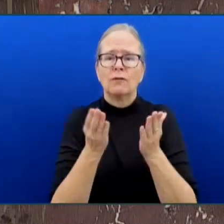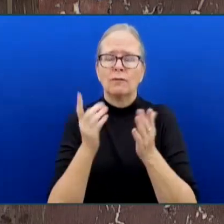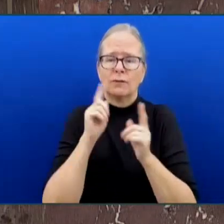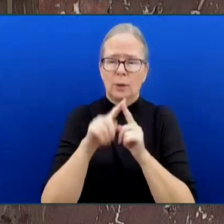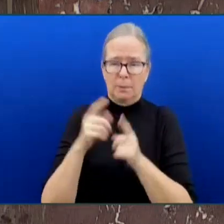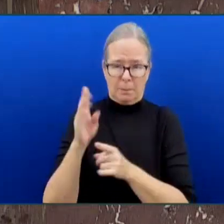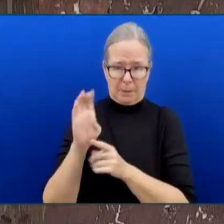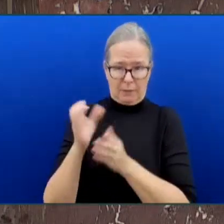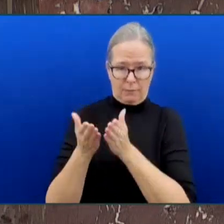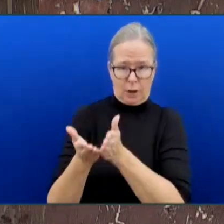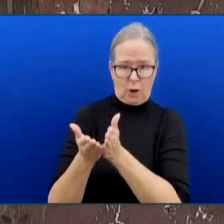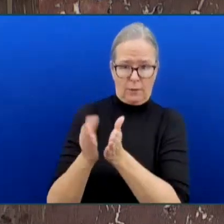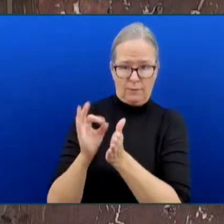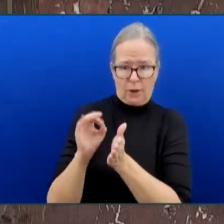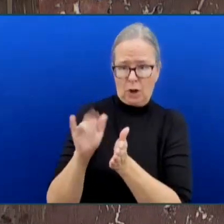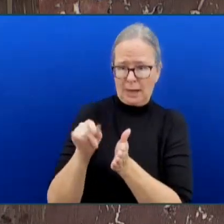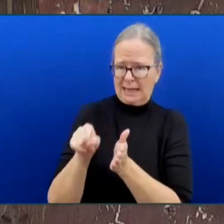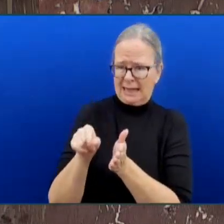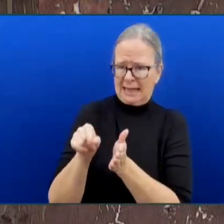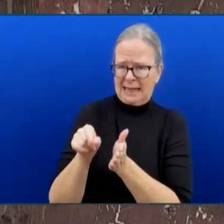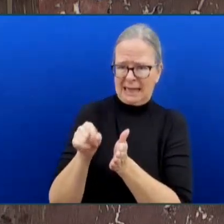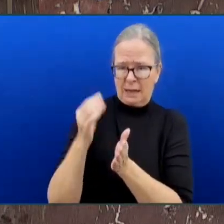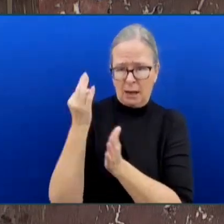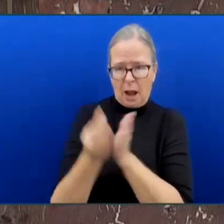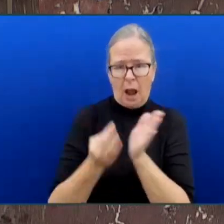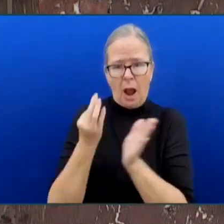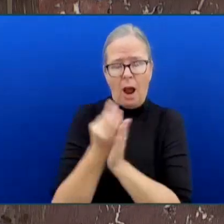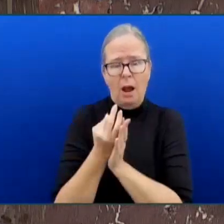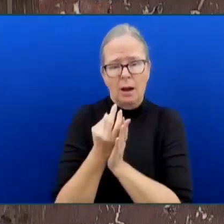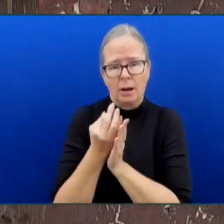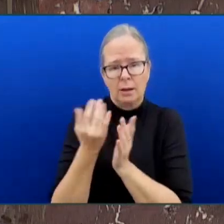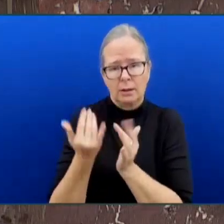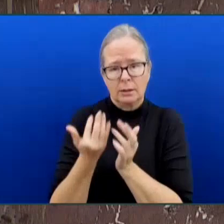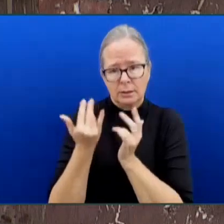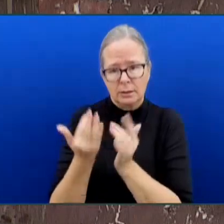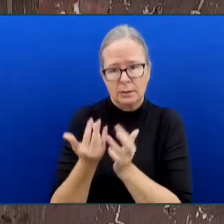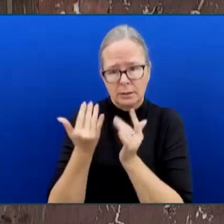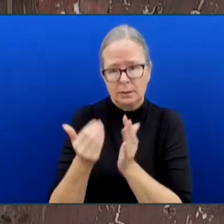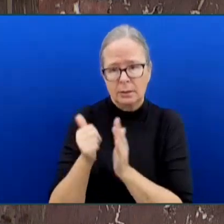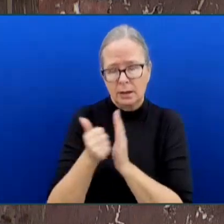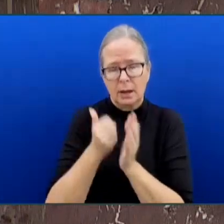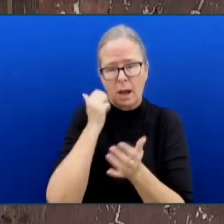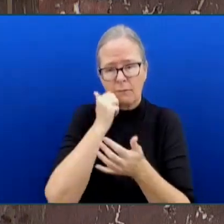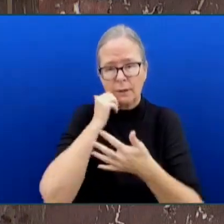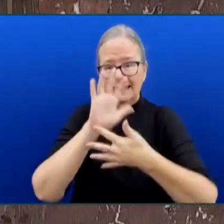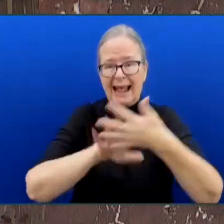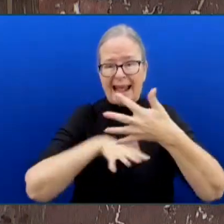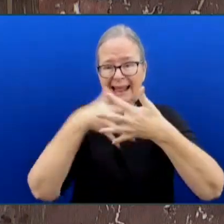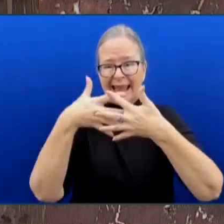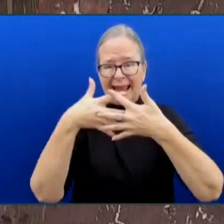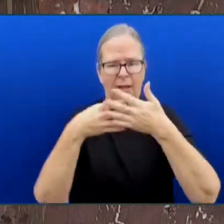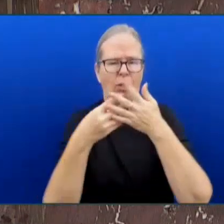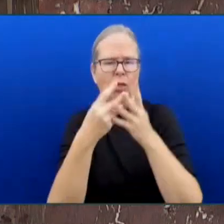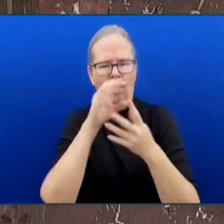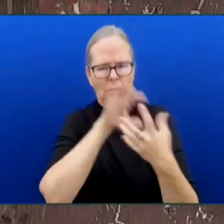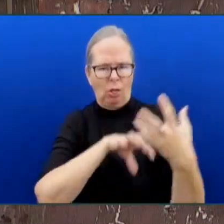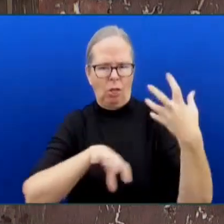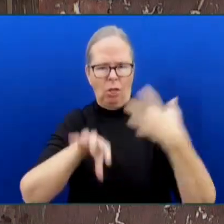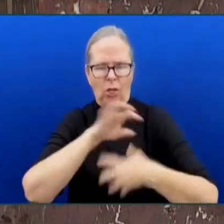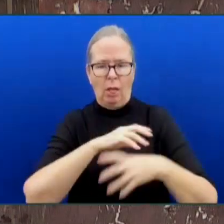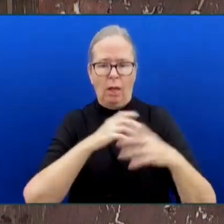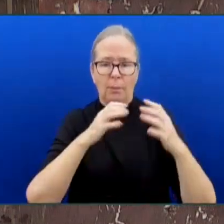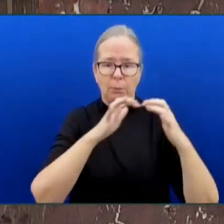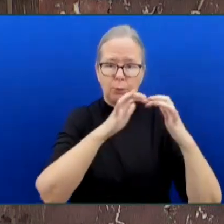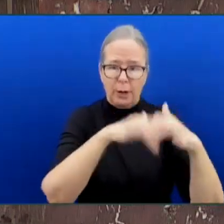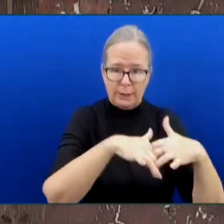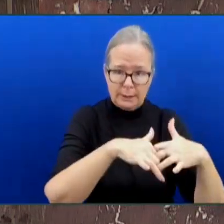10-hour waits, daily late departures, breakdowns, no reservations, staff shortages, a litany of